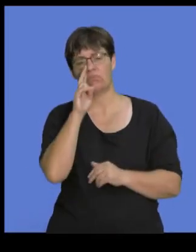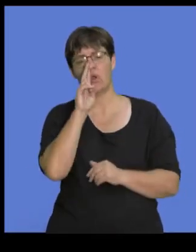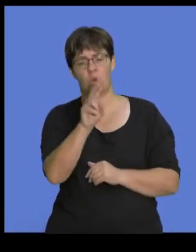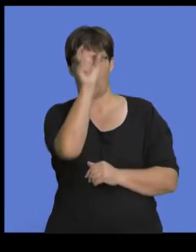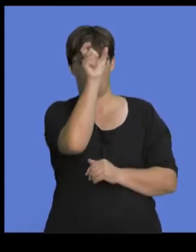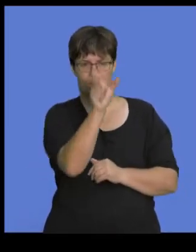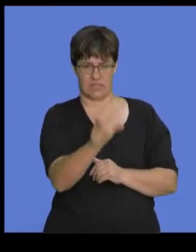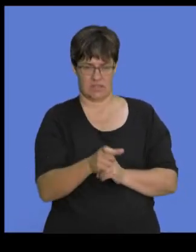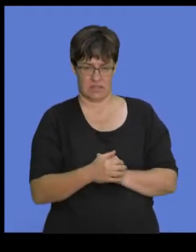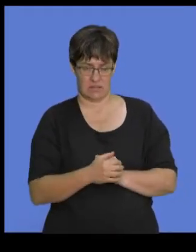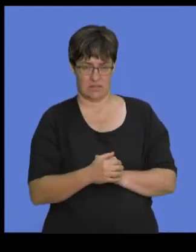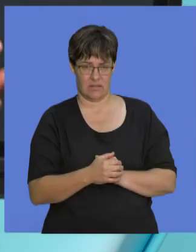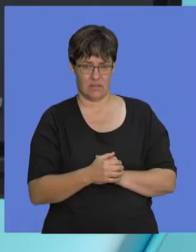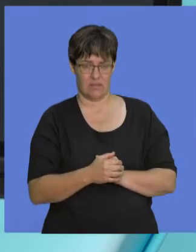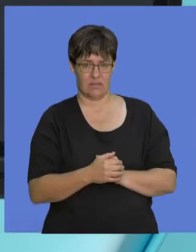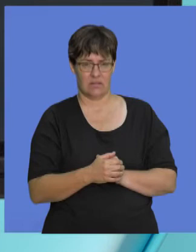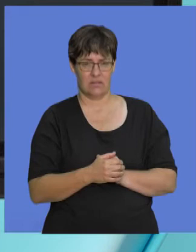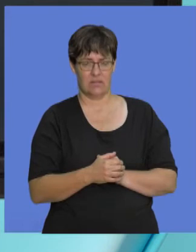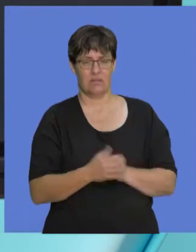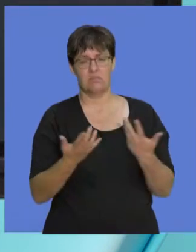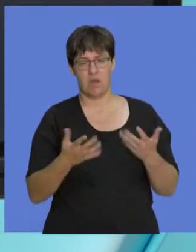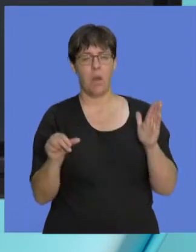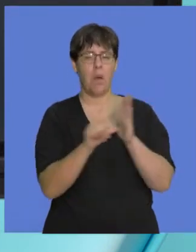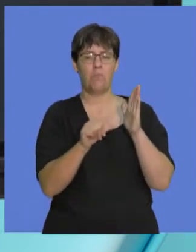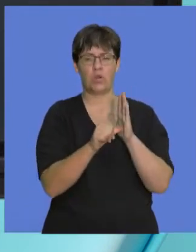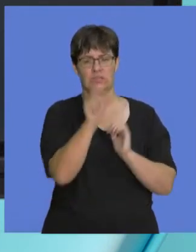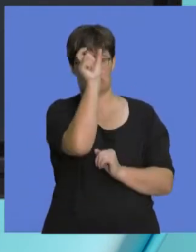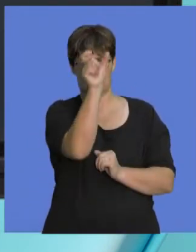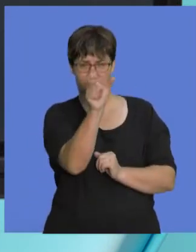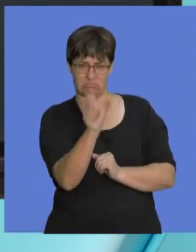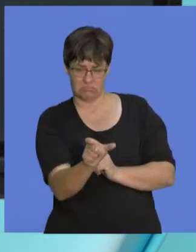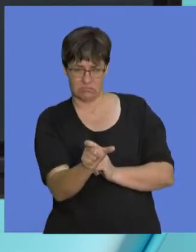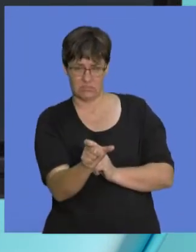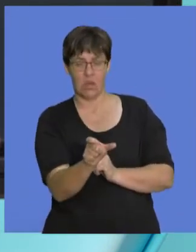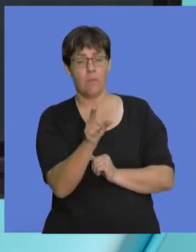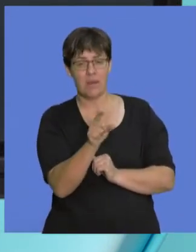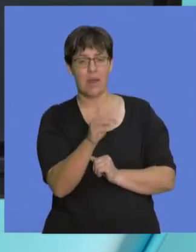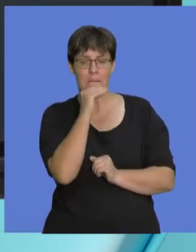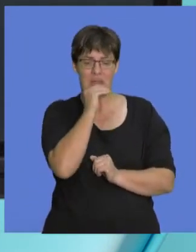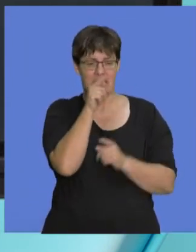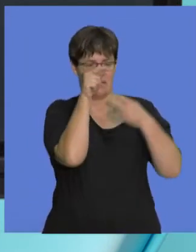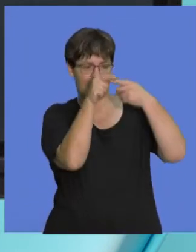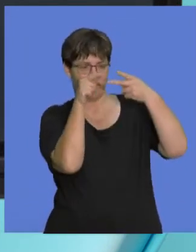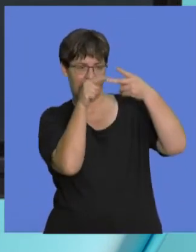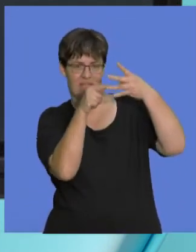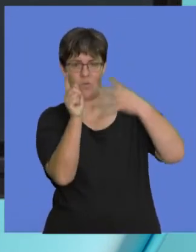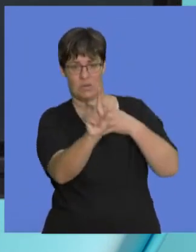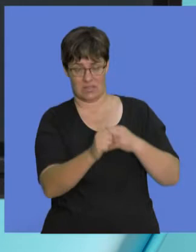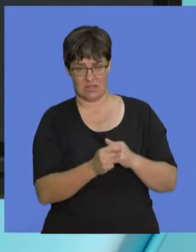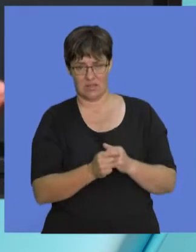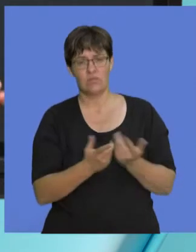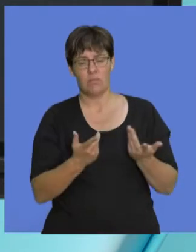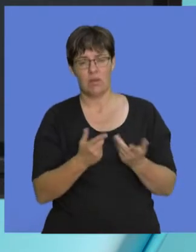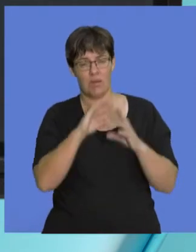at the terminology. When you talk about the key terms or the terminology, these are definitions, which are basically all